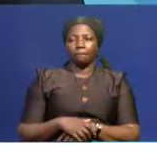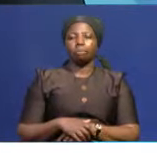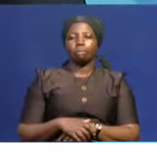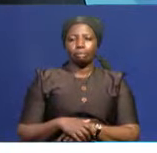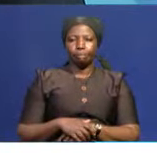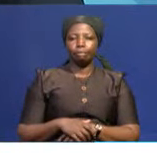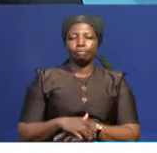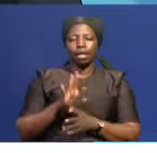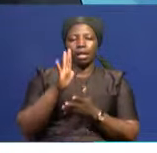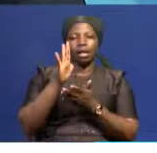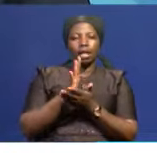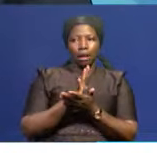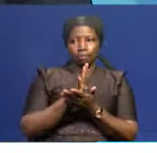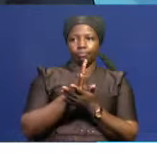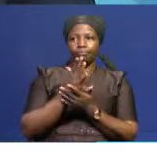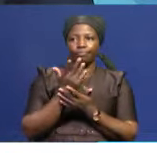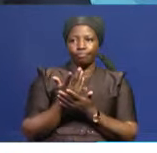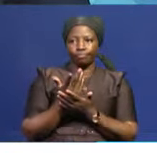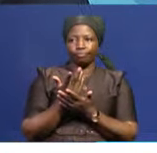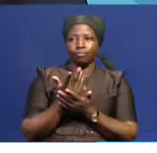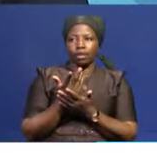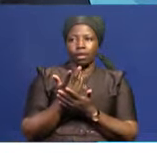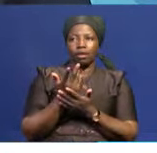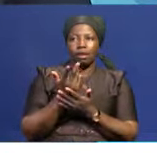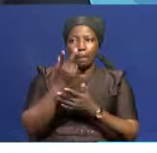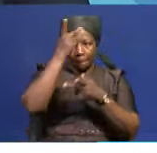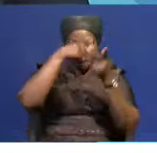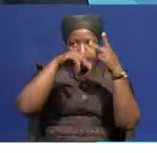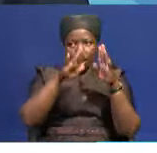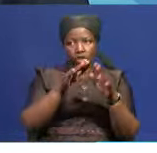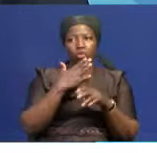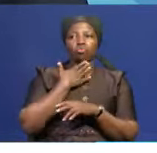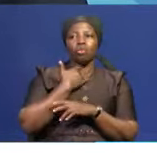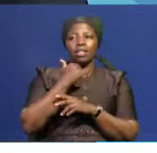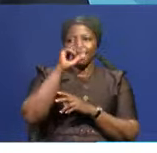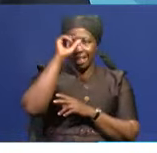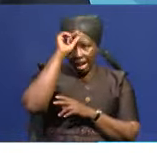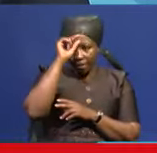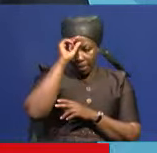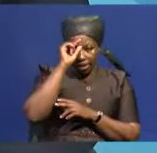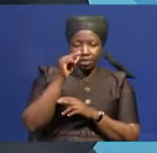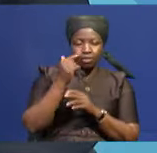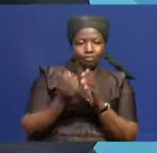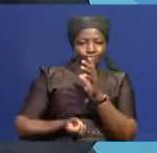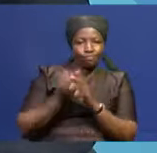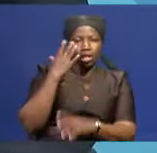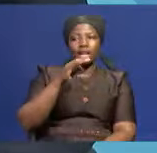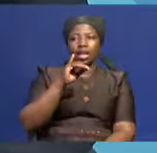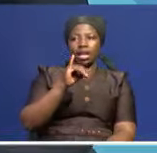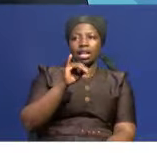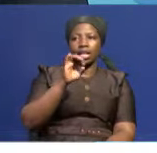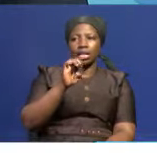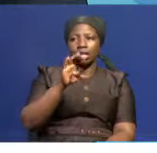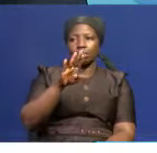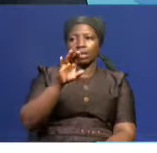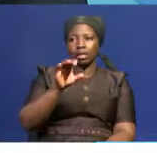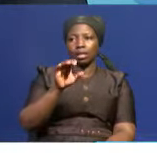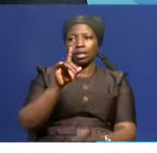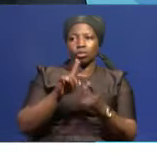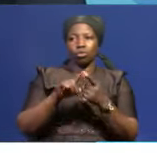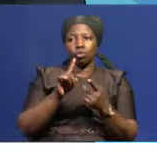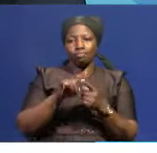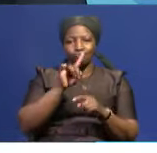And a section of Pokot professionals want the government to urgently set up an independent boundaries commission to inquire into